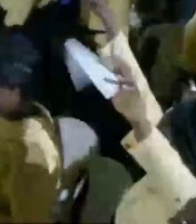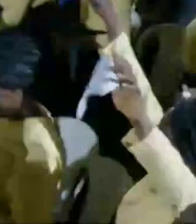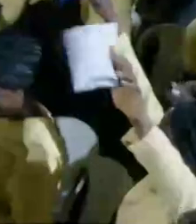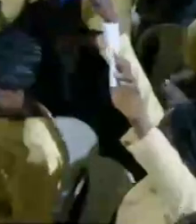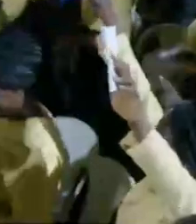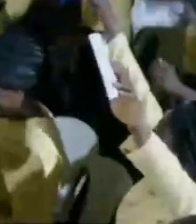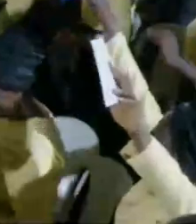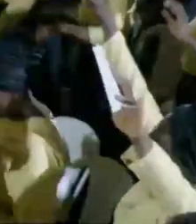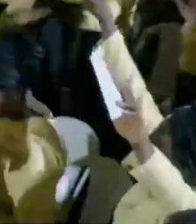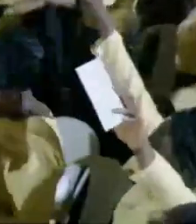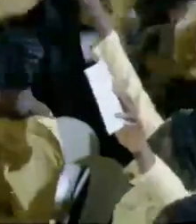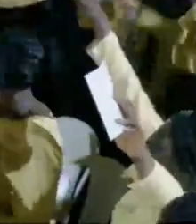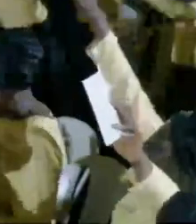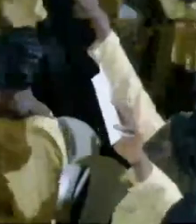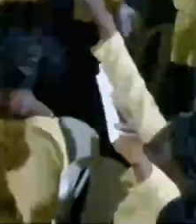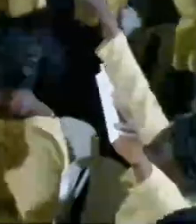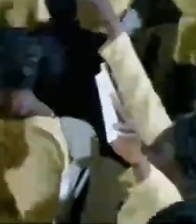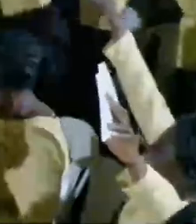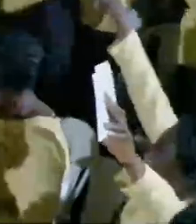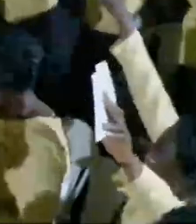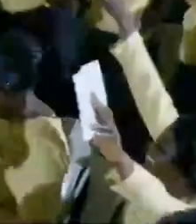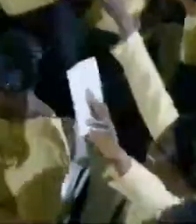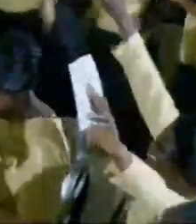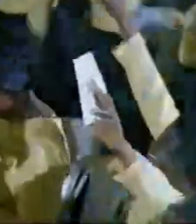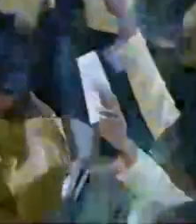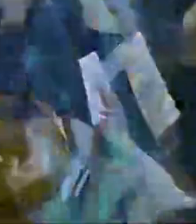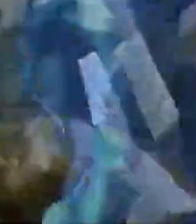Everybody, I said, praise the Lord.